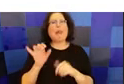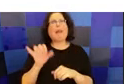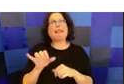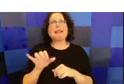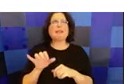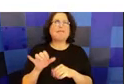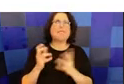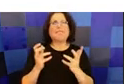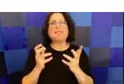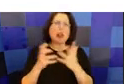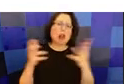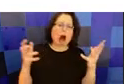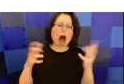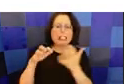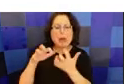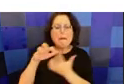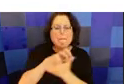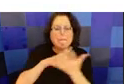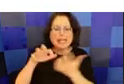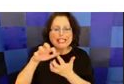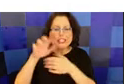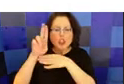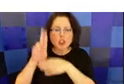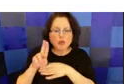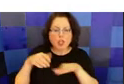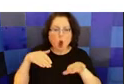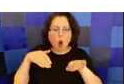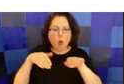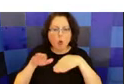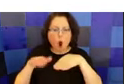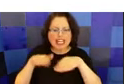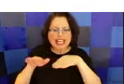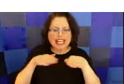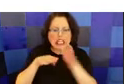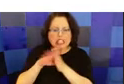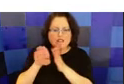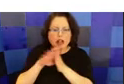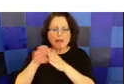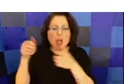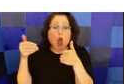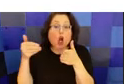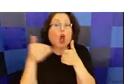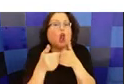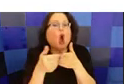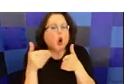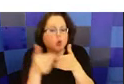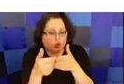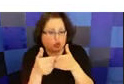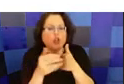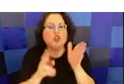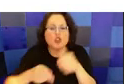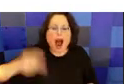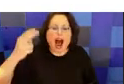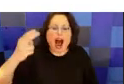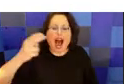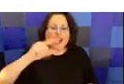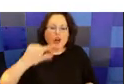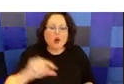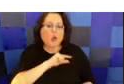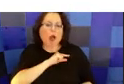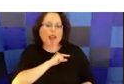dense, mixed-use, walkable development that is close to high-quality transit. So in this case, you